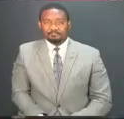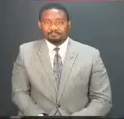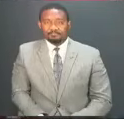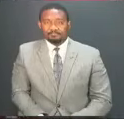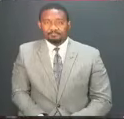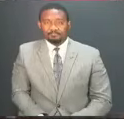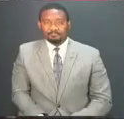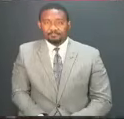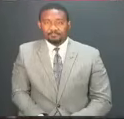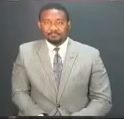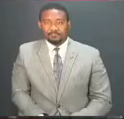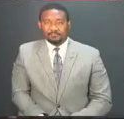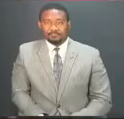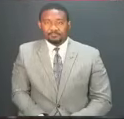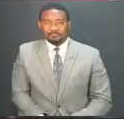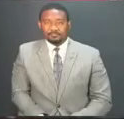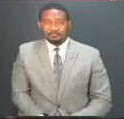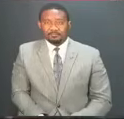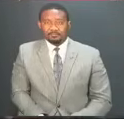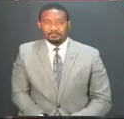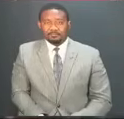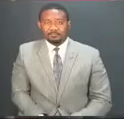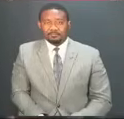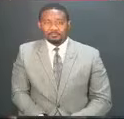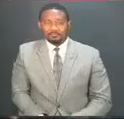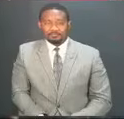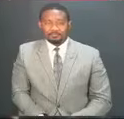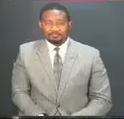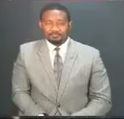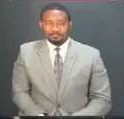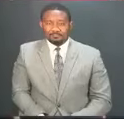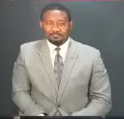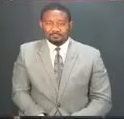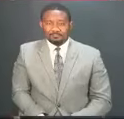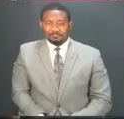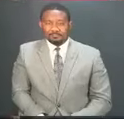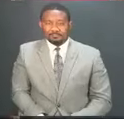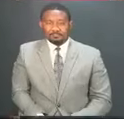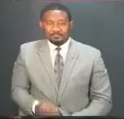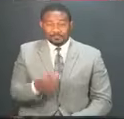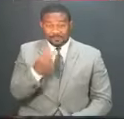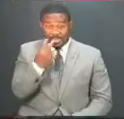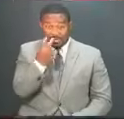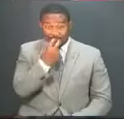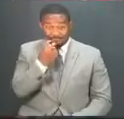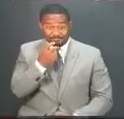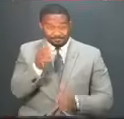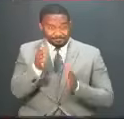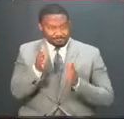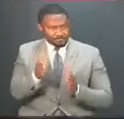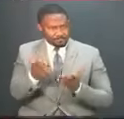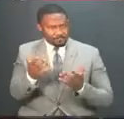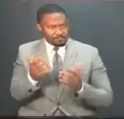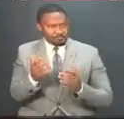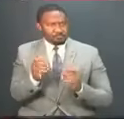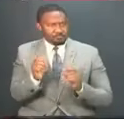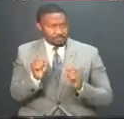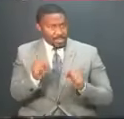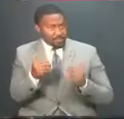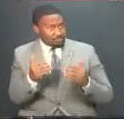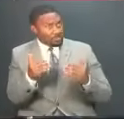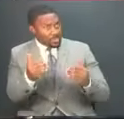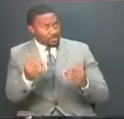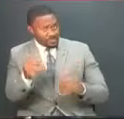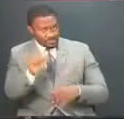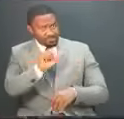Mr. Speaker, Mr. Speaker, you may put the question on motion